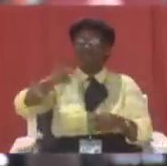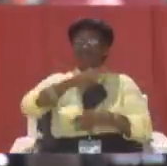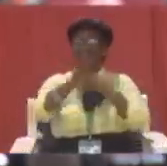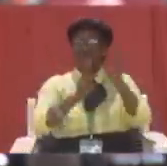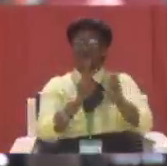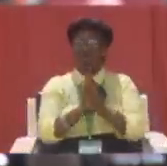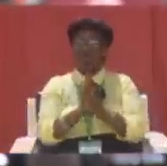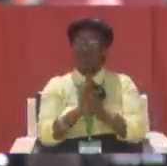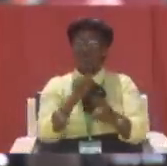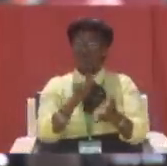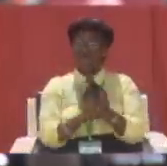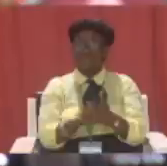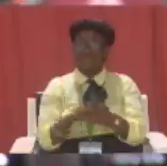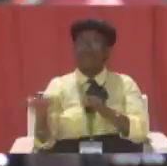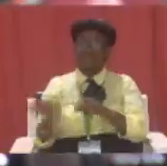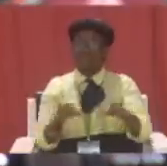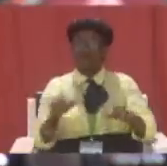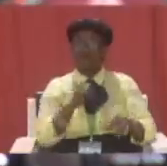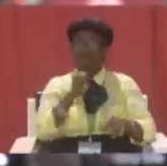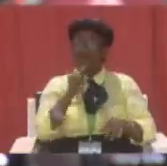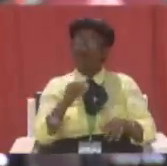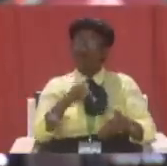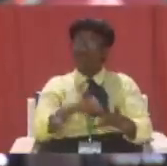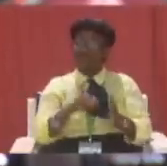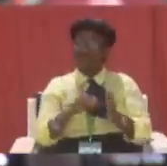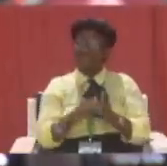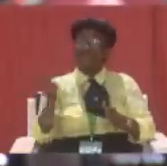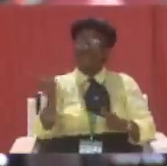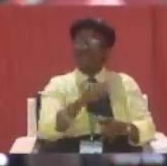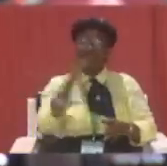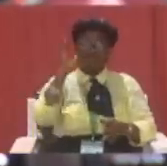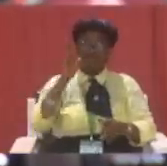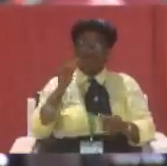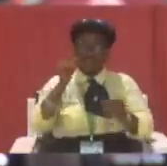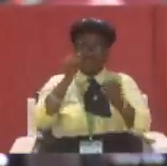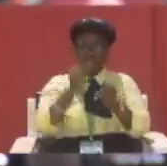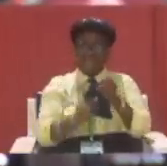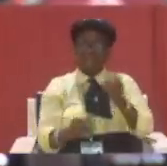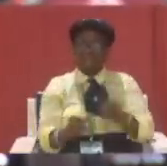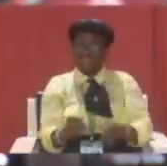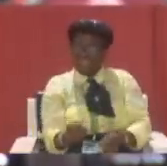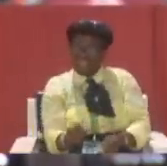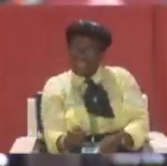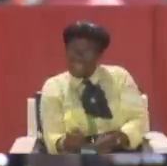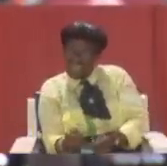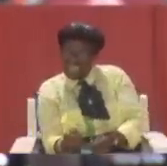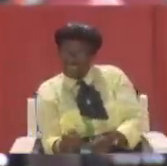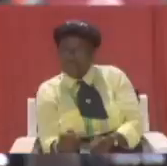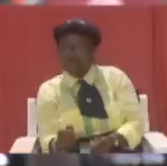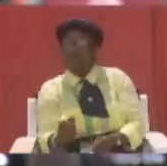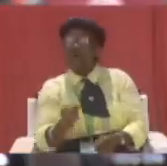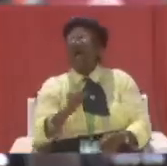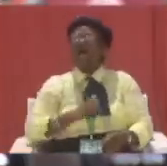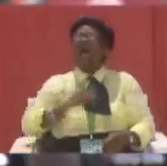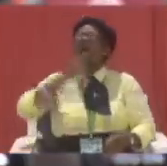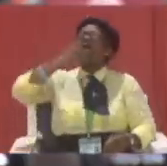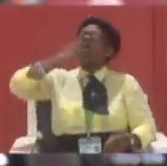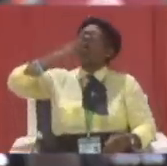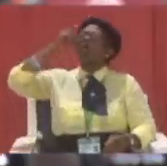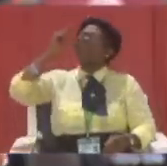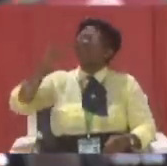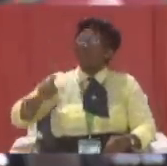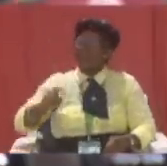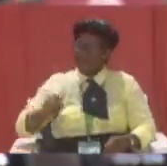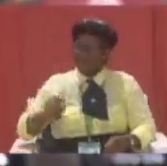not mean you will end late. As a matter of fact, I decree concerning all my